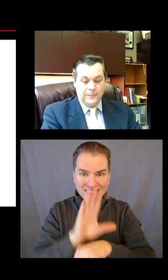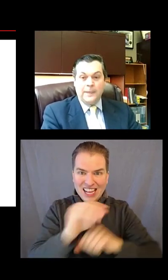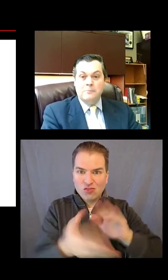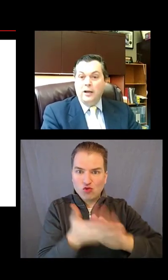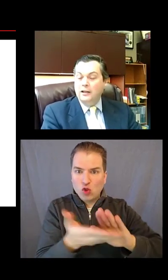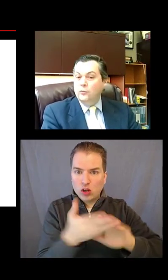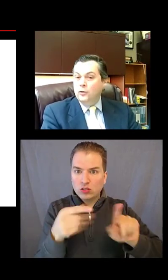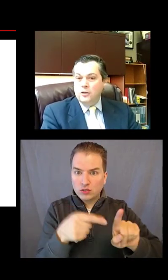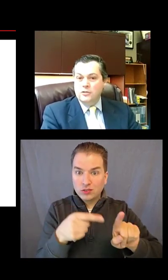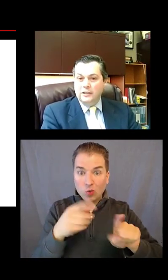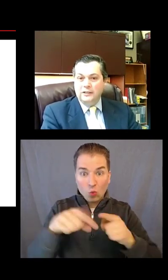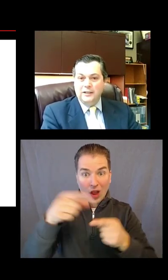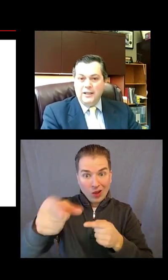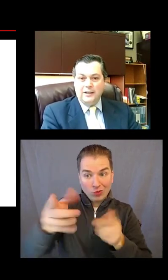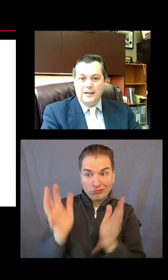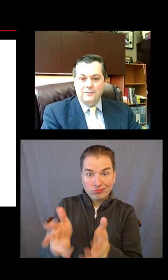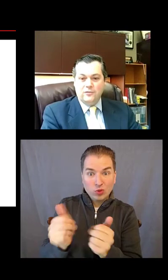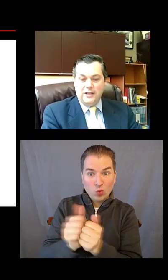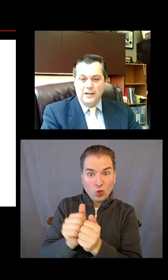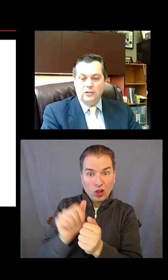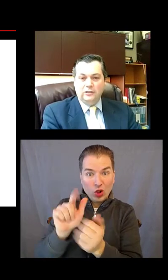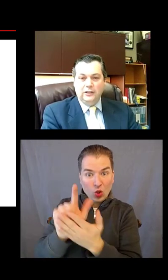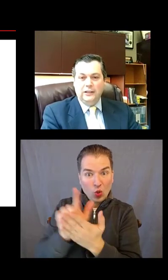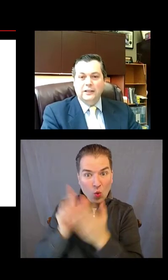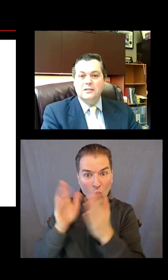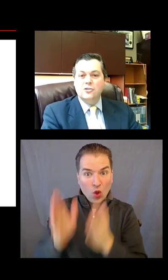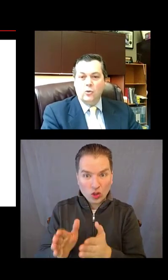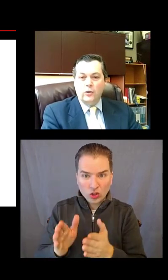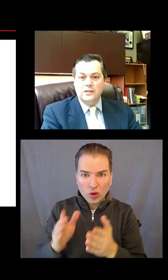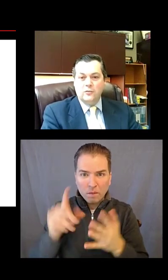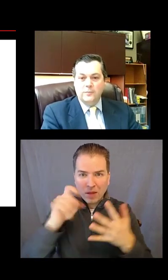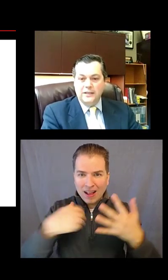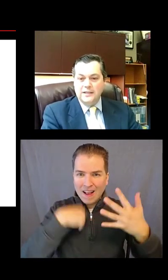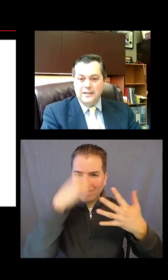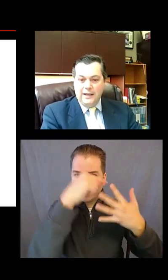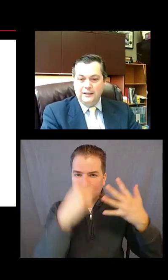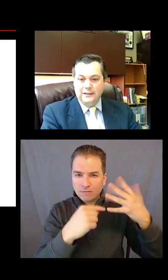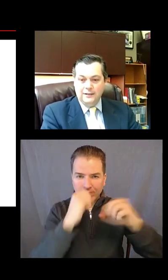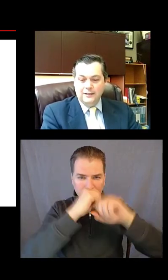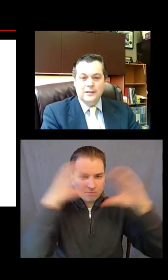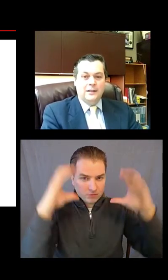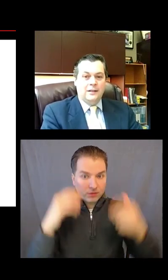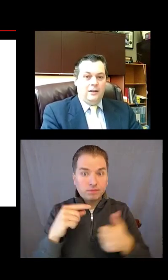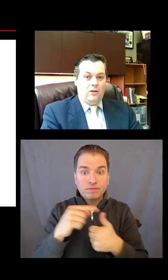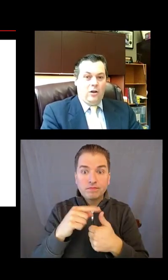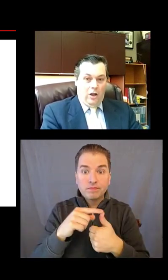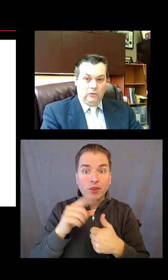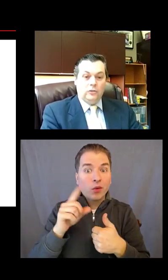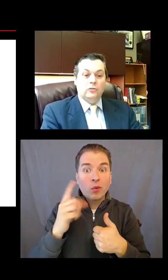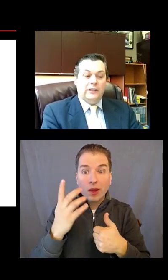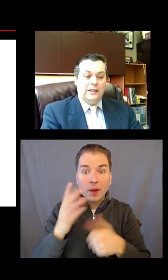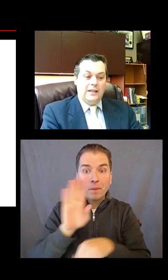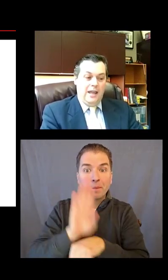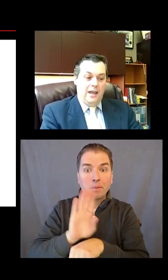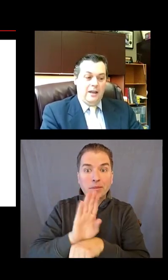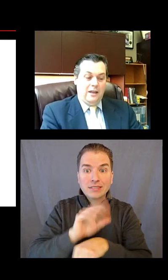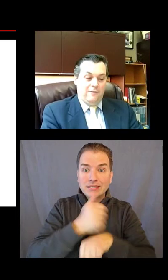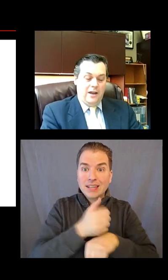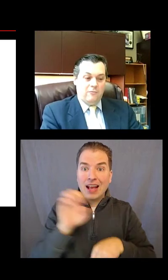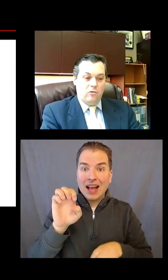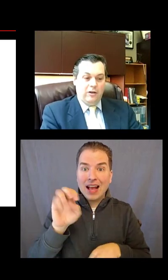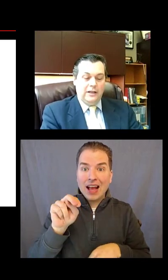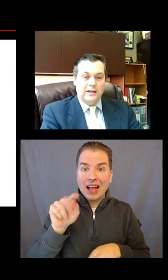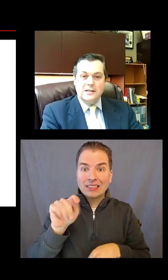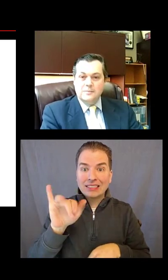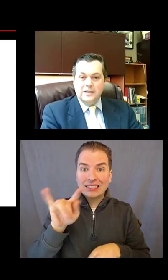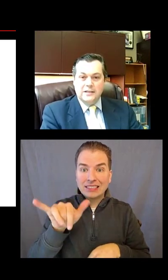function. Part of what goes into that conversation is the choice of a business entity. Also looking at, if